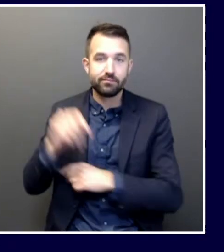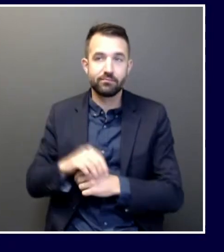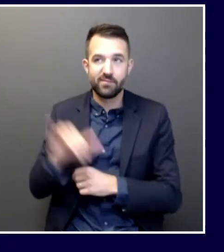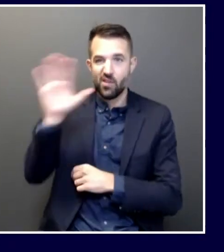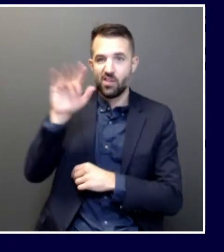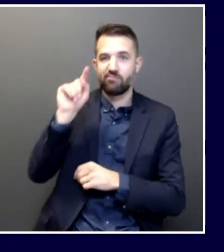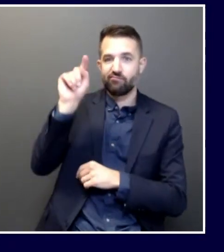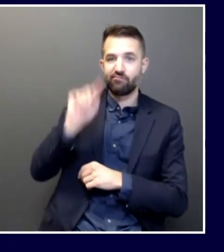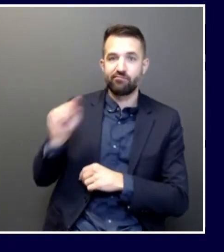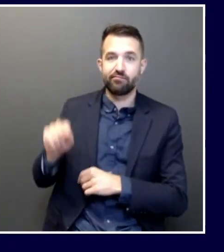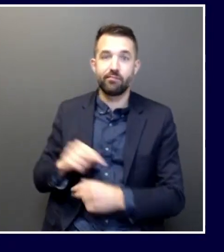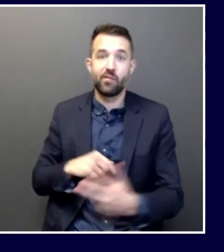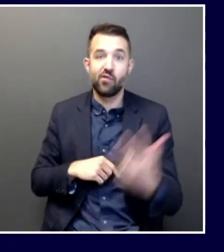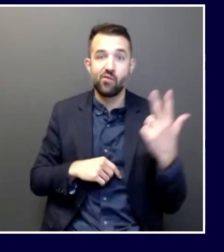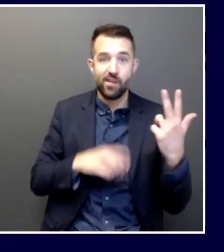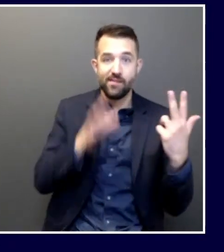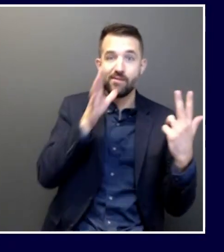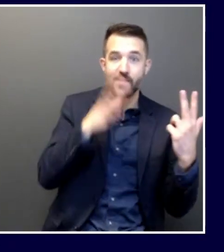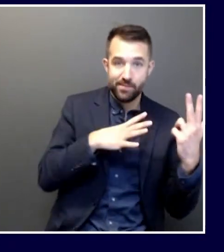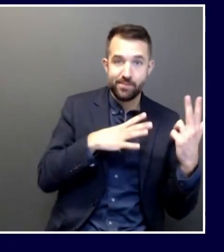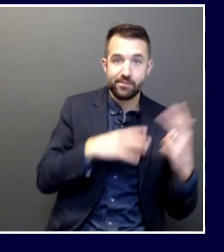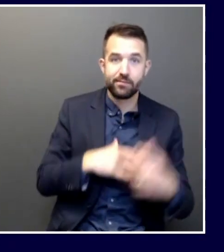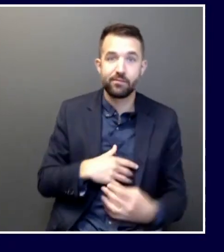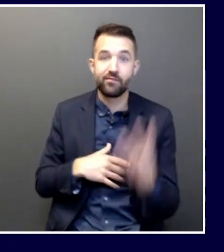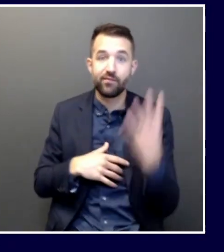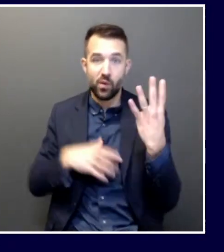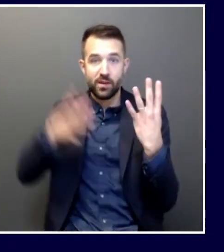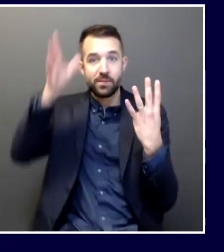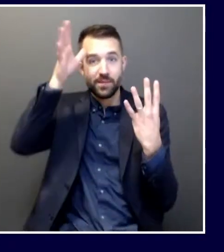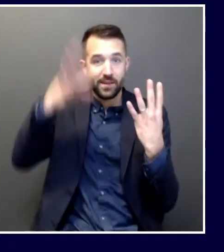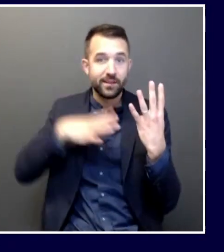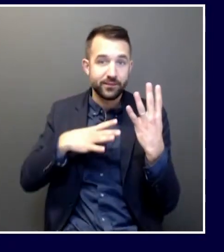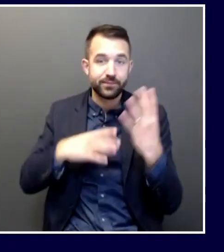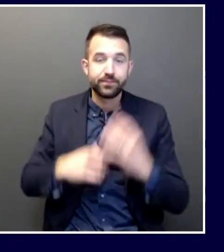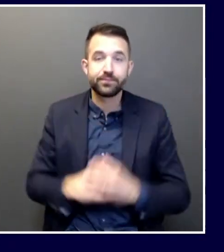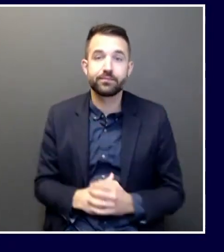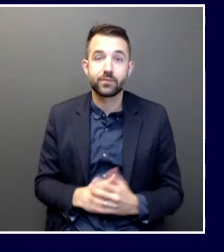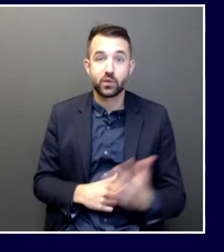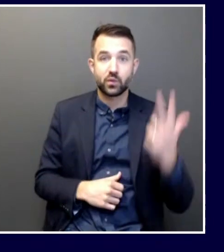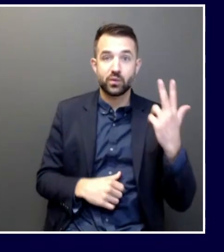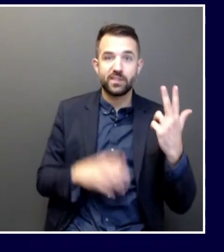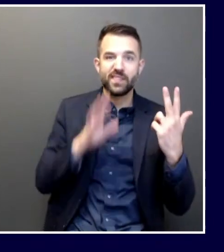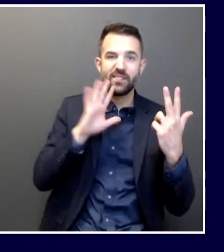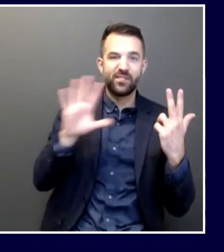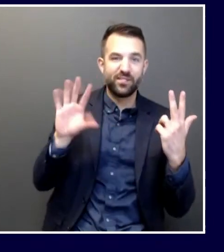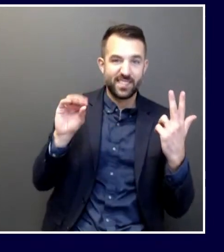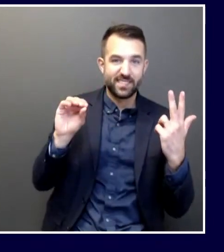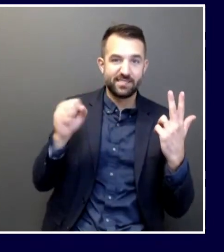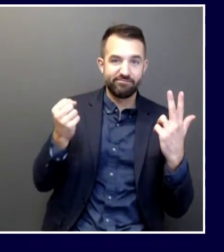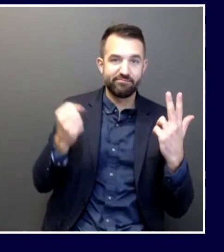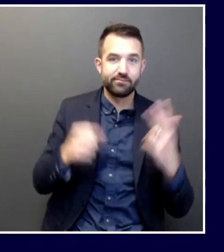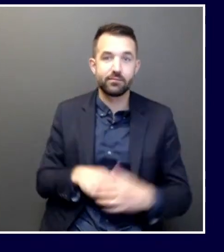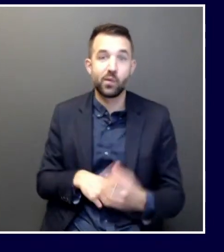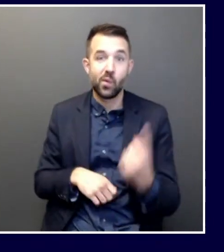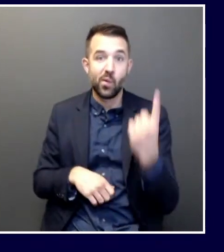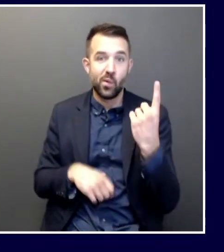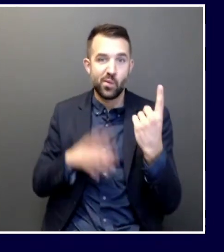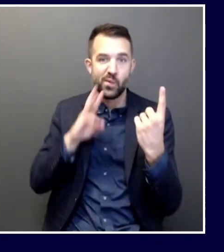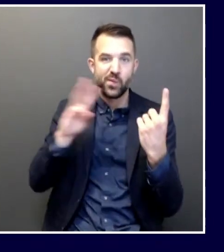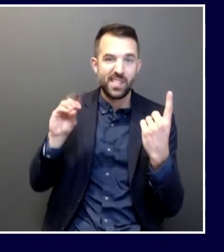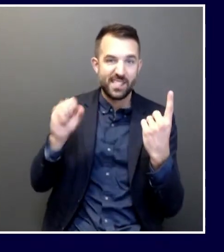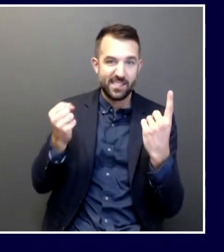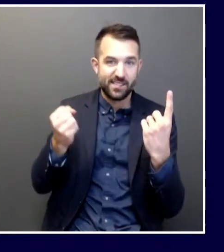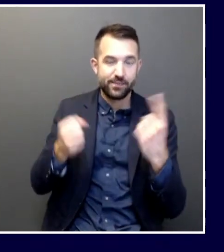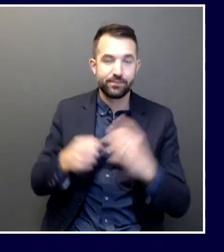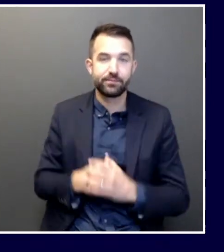men. 3 were in their 50s, 1 was in their 60s, another in their 70s, and